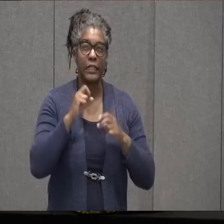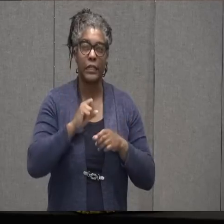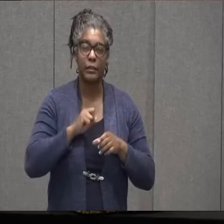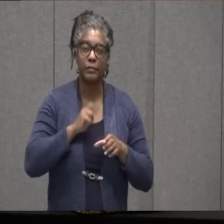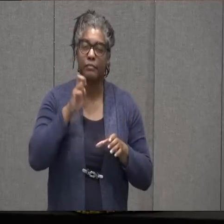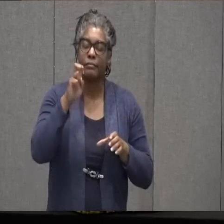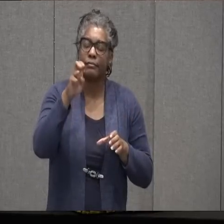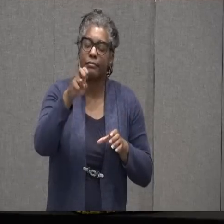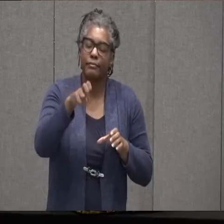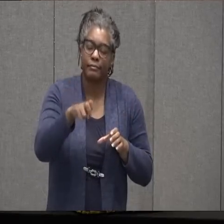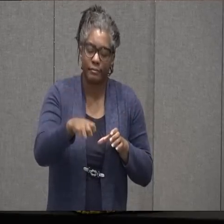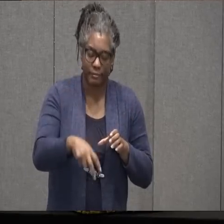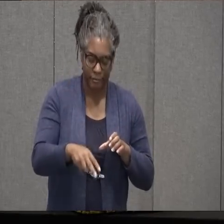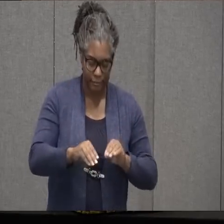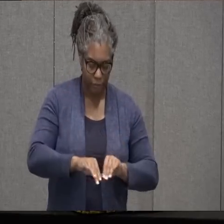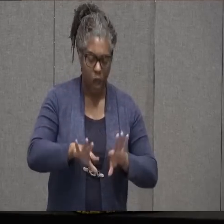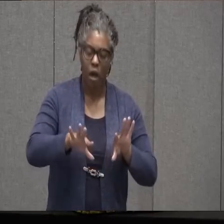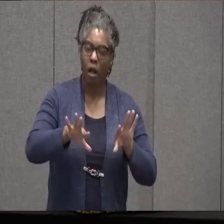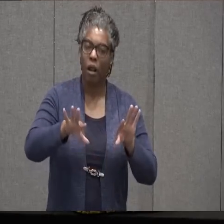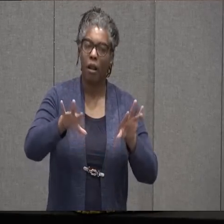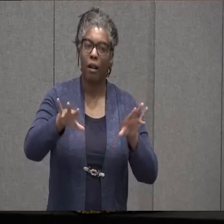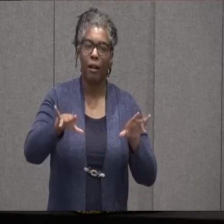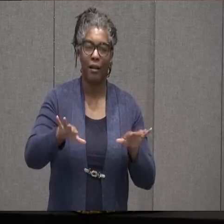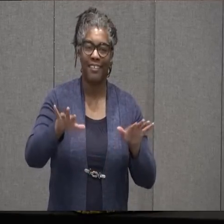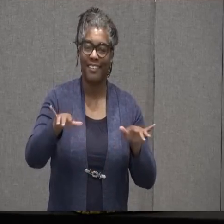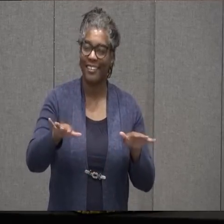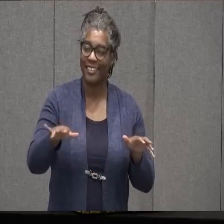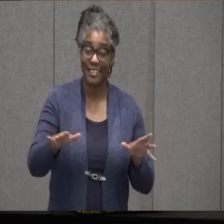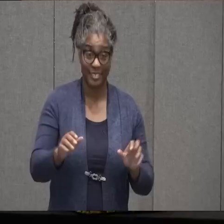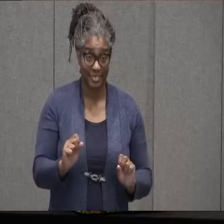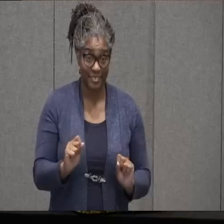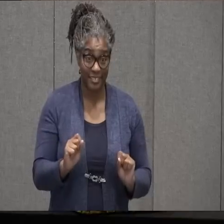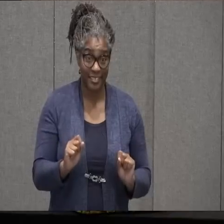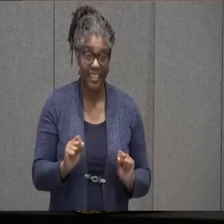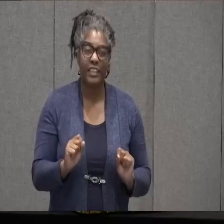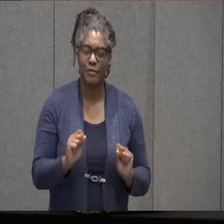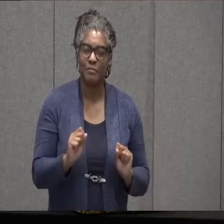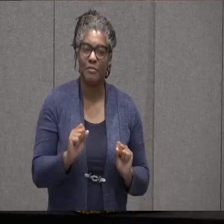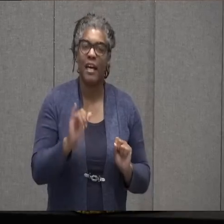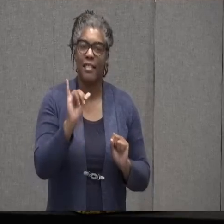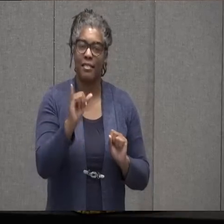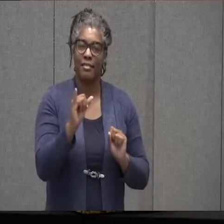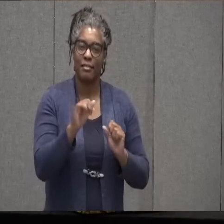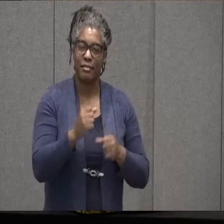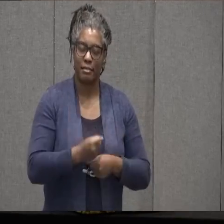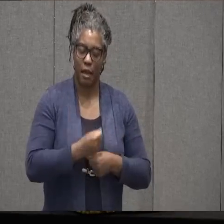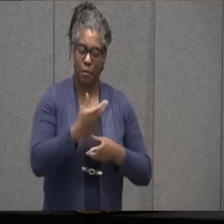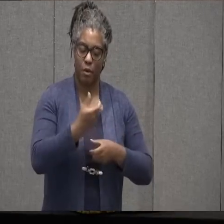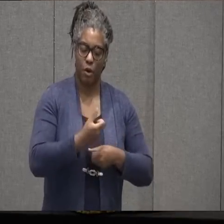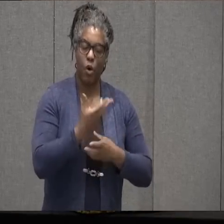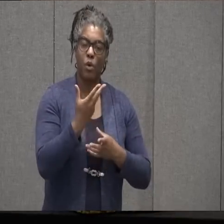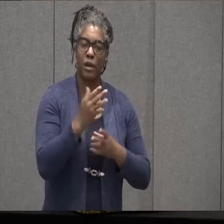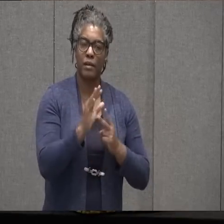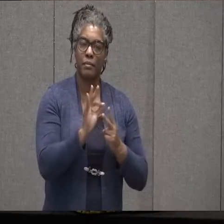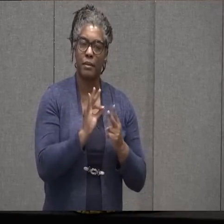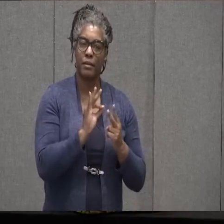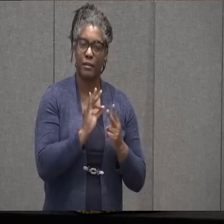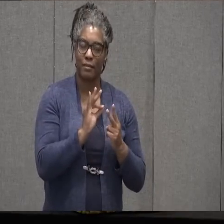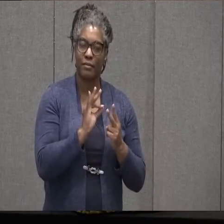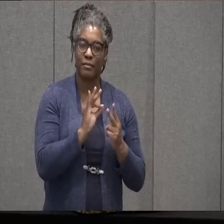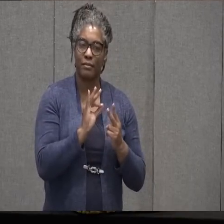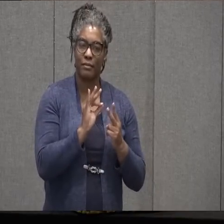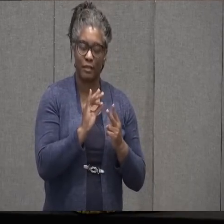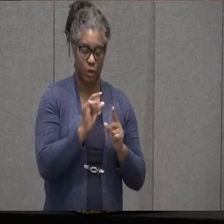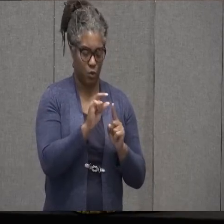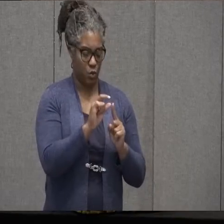So this poet chose these words very carefully. Let's go through it and clap them out and see if it's based